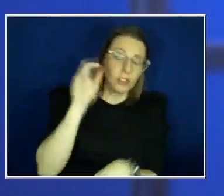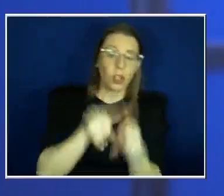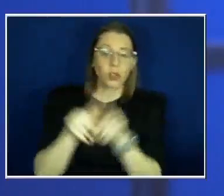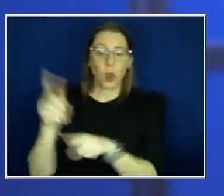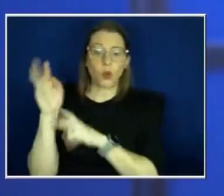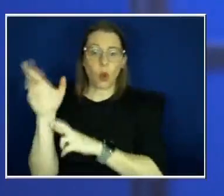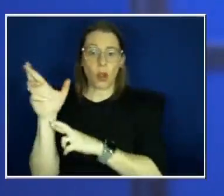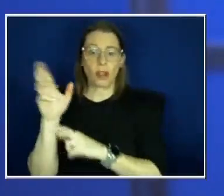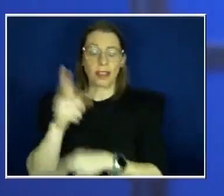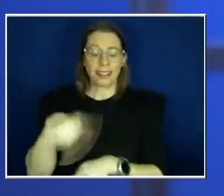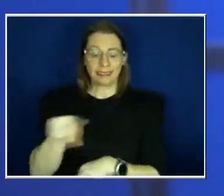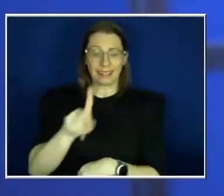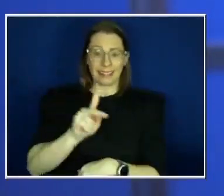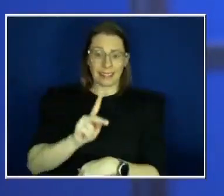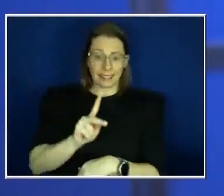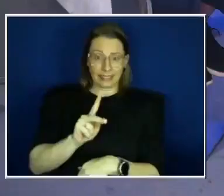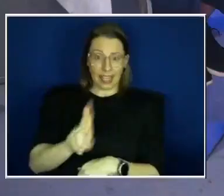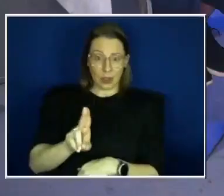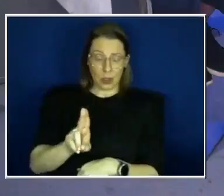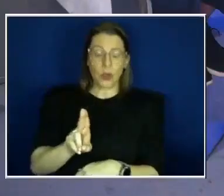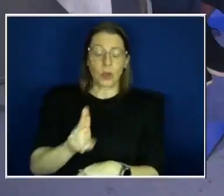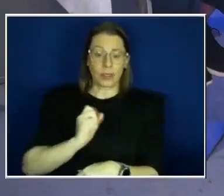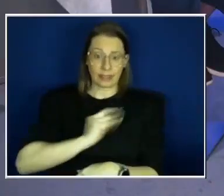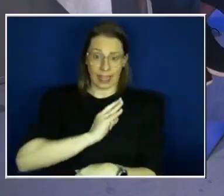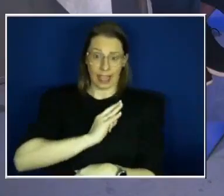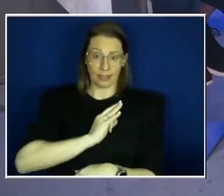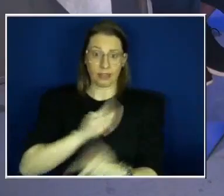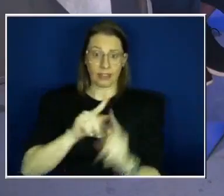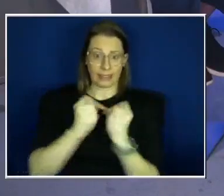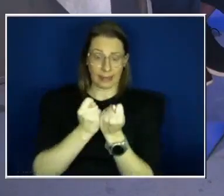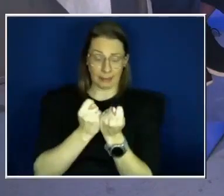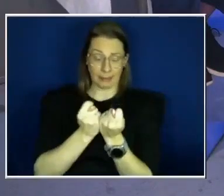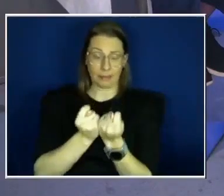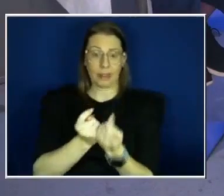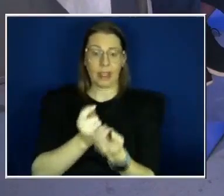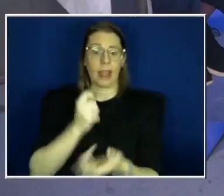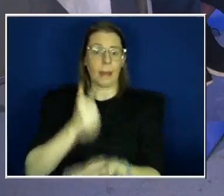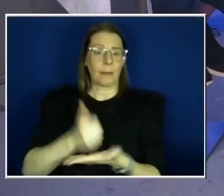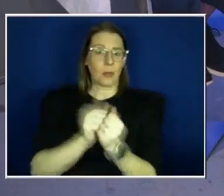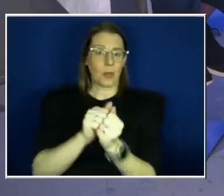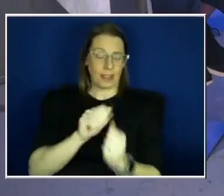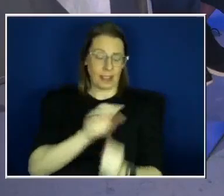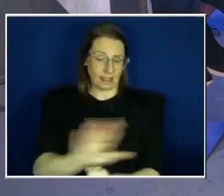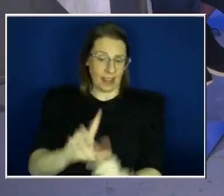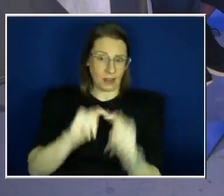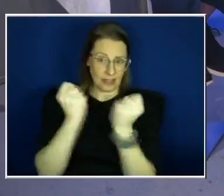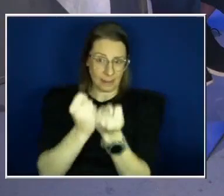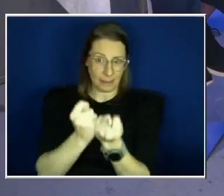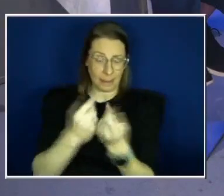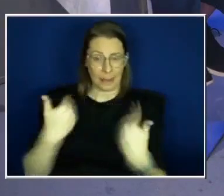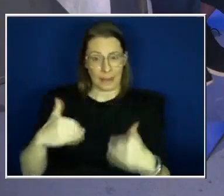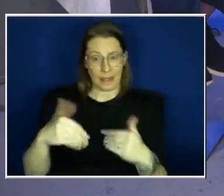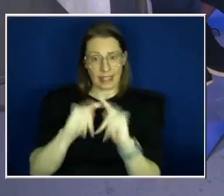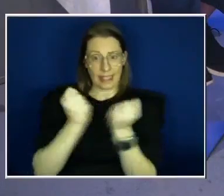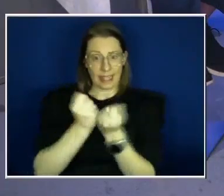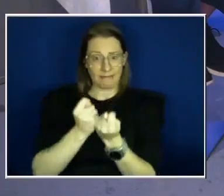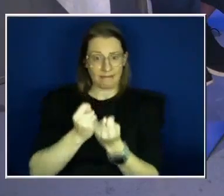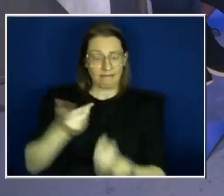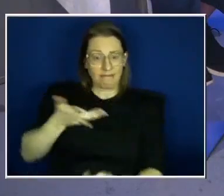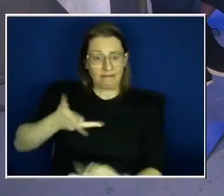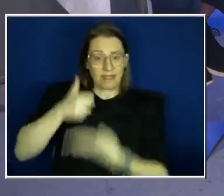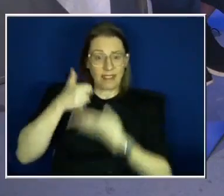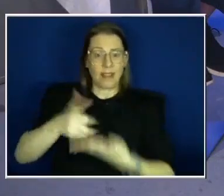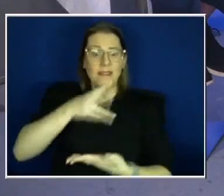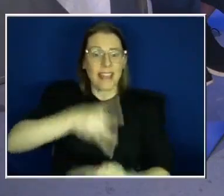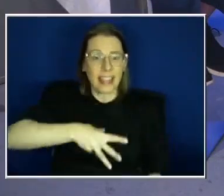caring for the team. And that includes the doctors sitting here at the desk with me. Quite a team that has been assembled to help out these ladies. And first, we're going